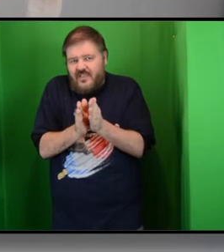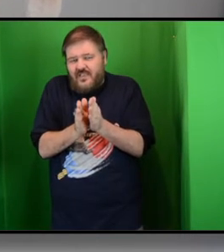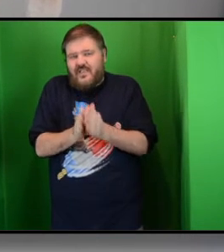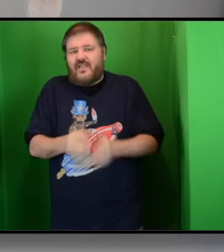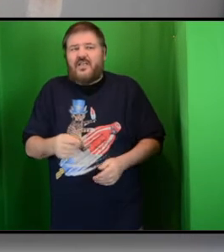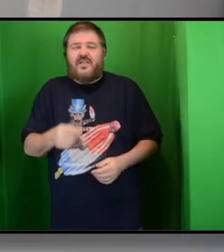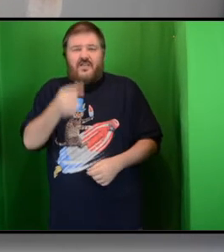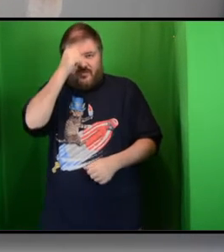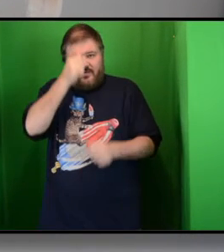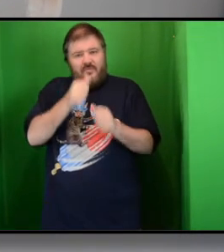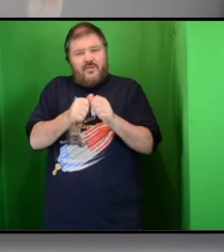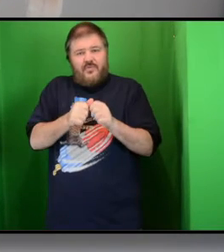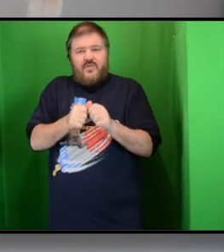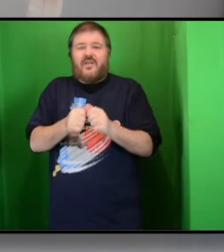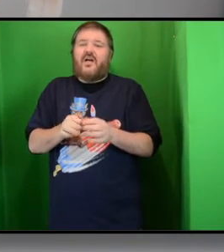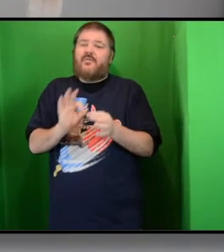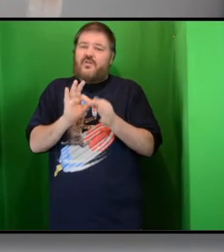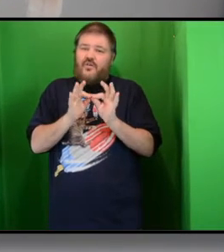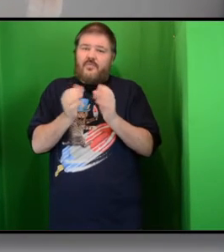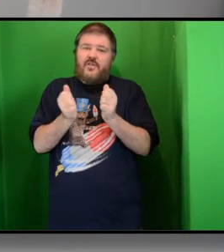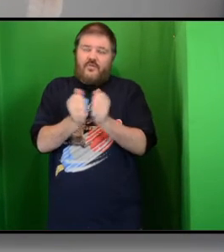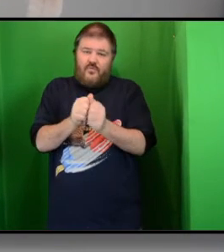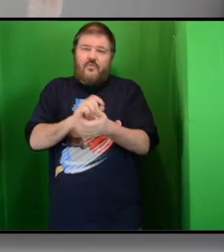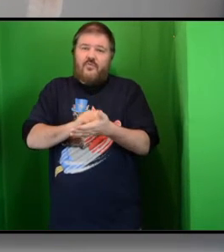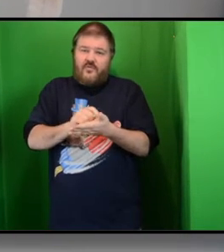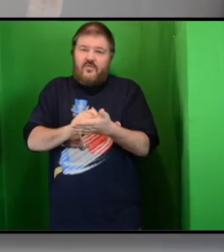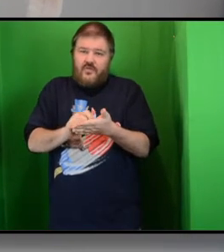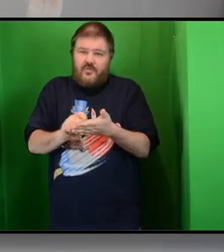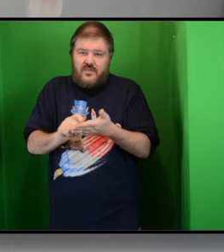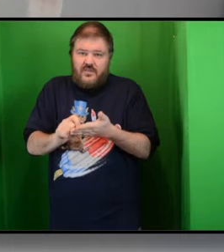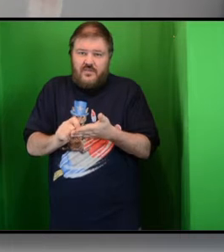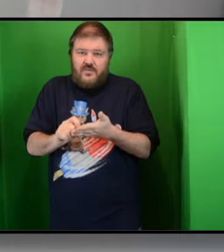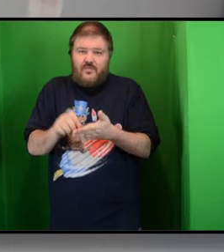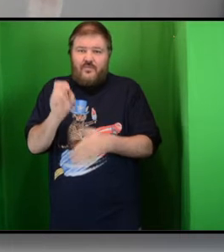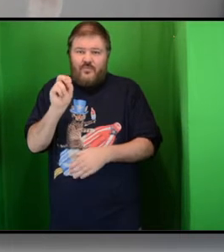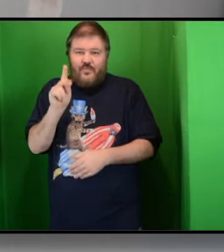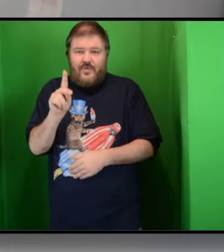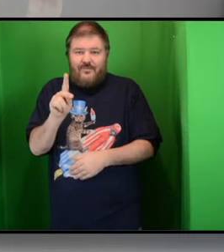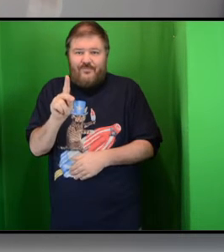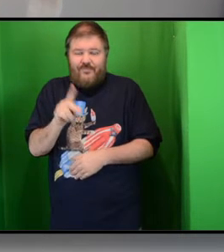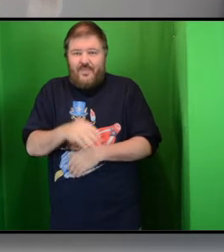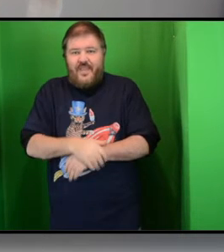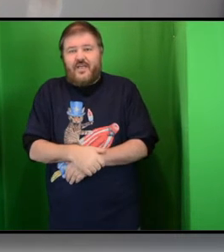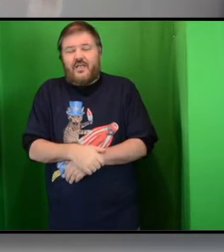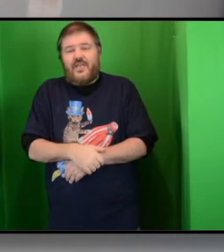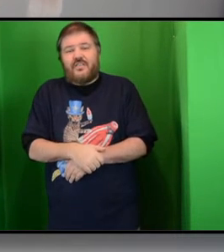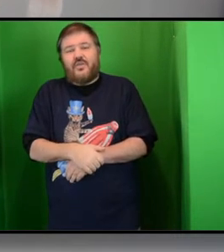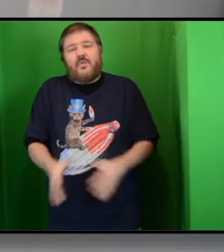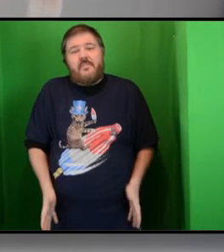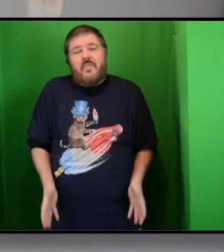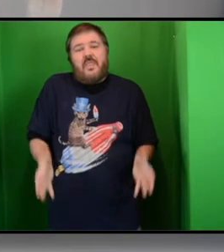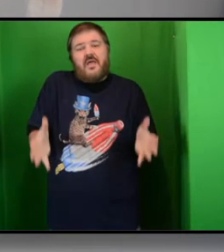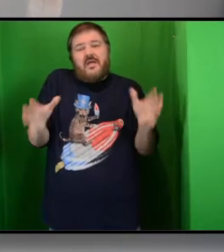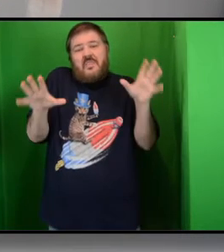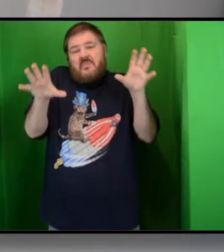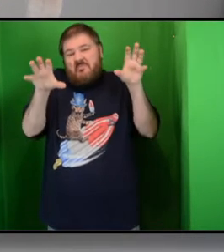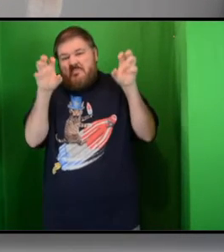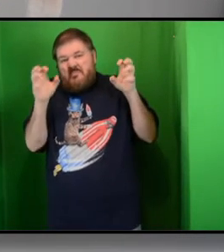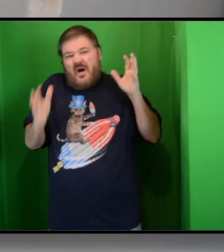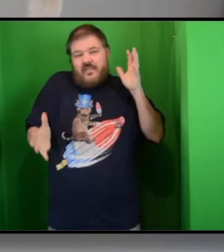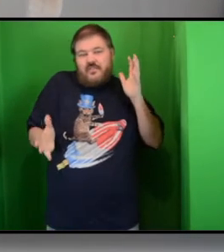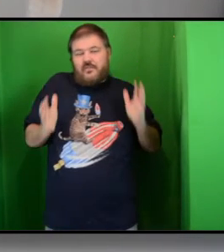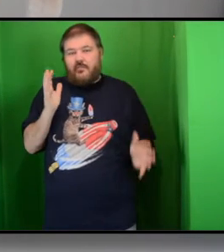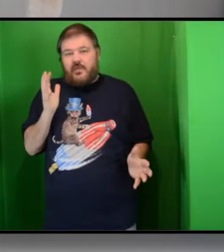were accidentally created in a lab, and each one of them are known, especially in the comics